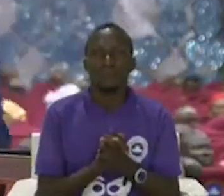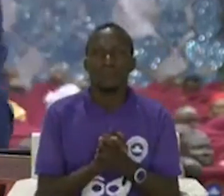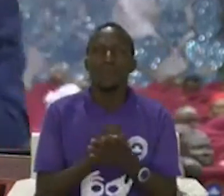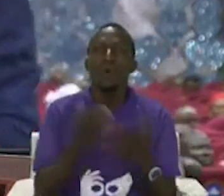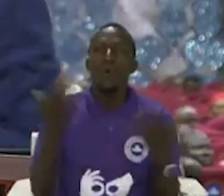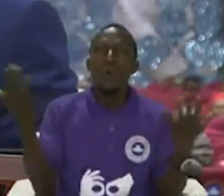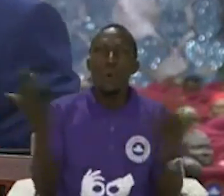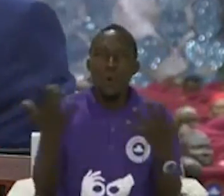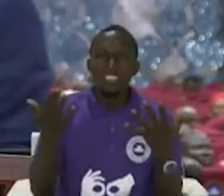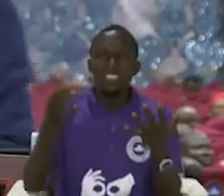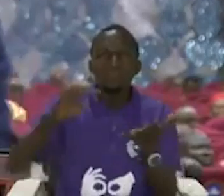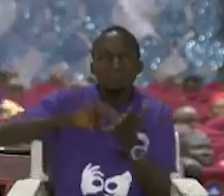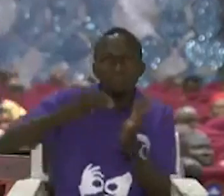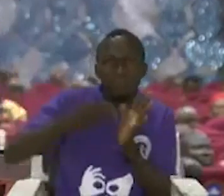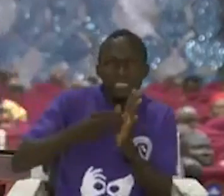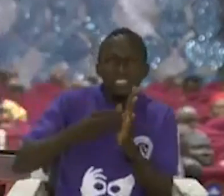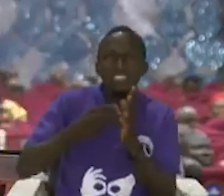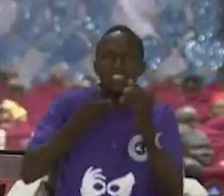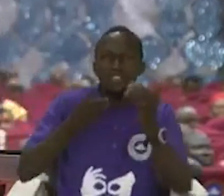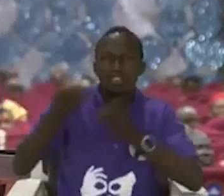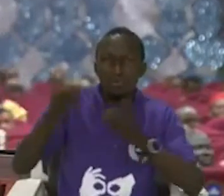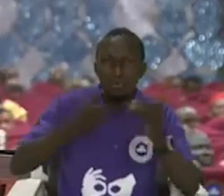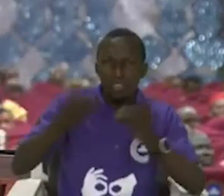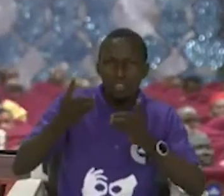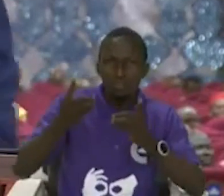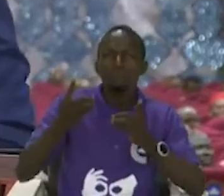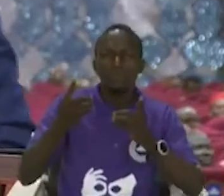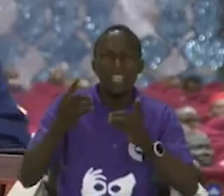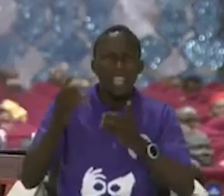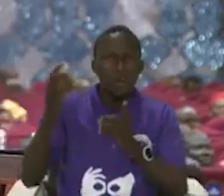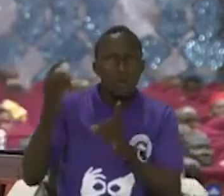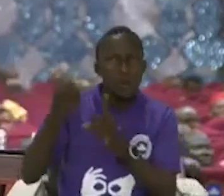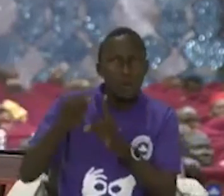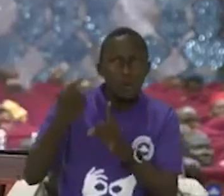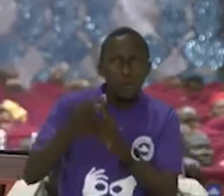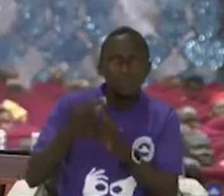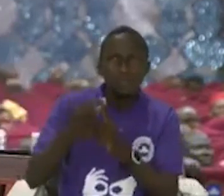What is dominion? In the year of dominion, in the year